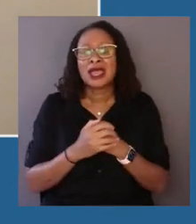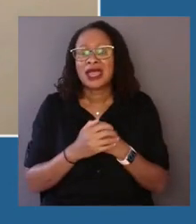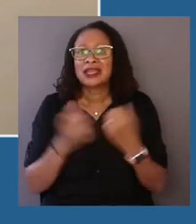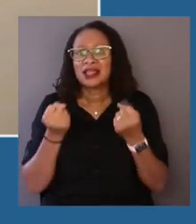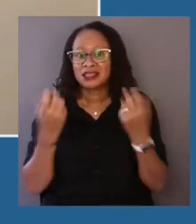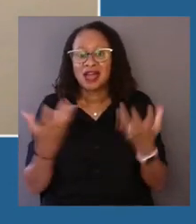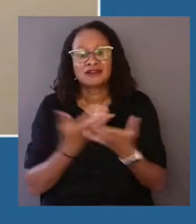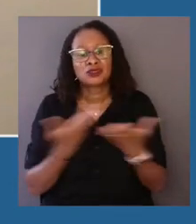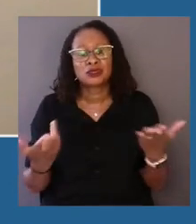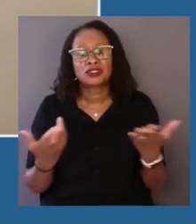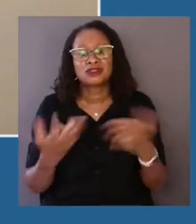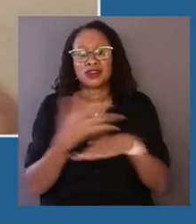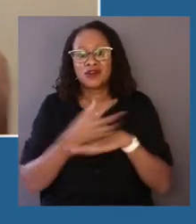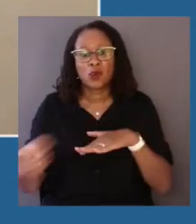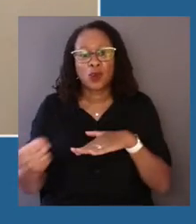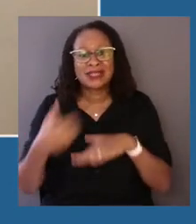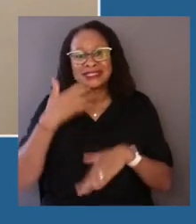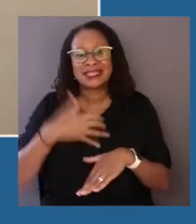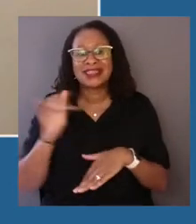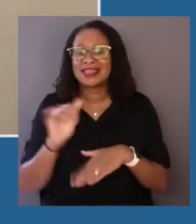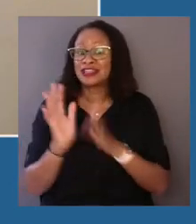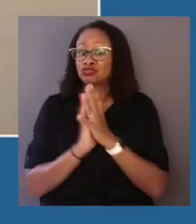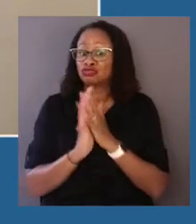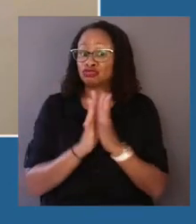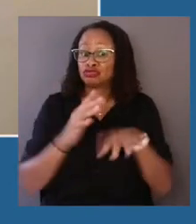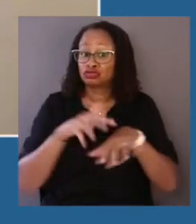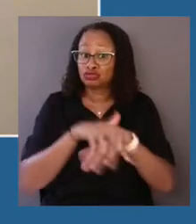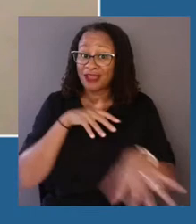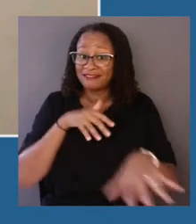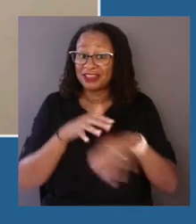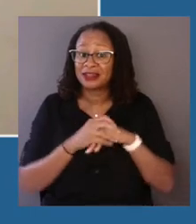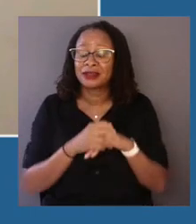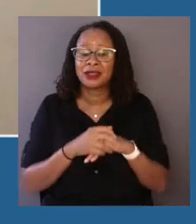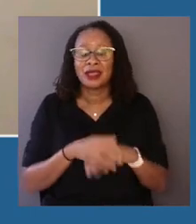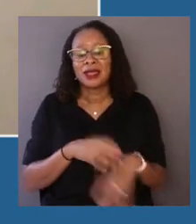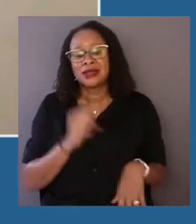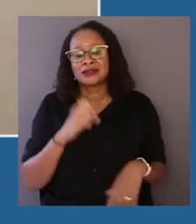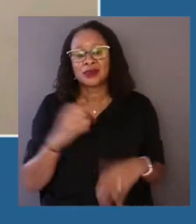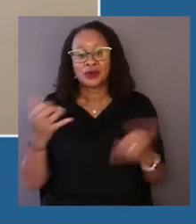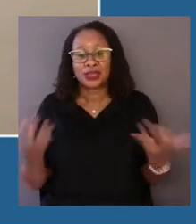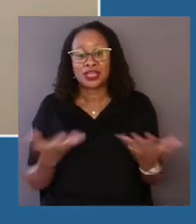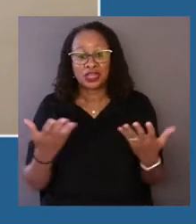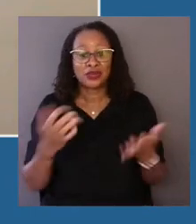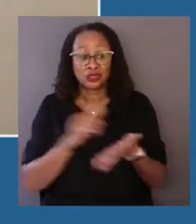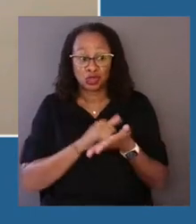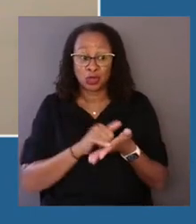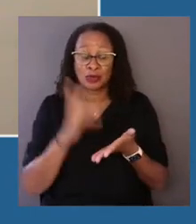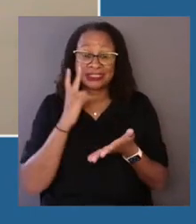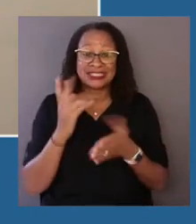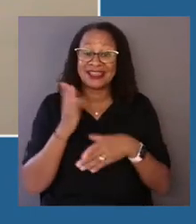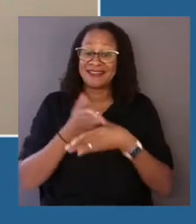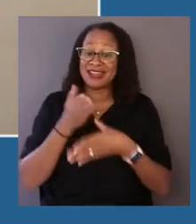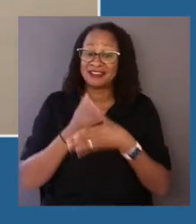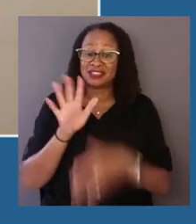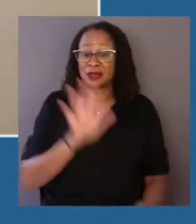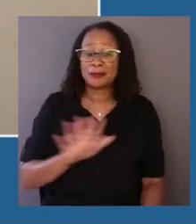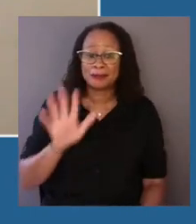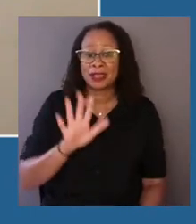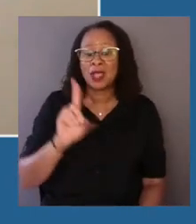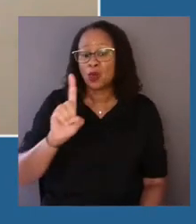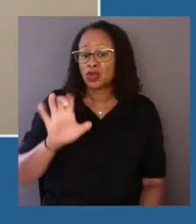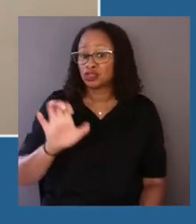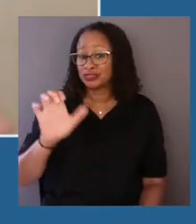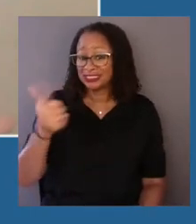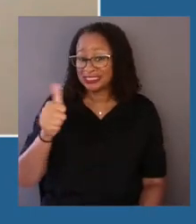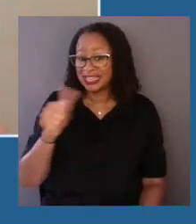and industrial uses, right? So as a result, on heat wave days here in New York City, we see an average of about 110 direct